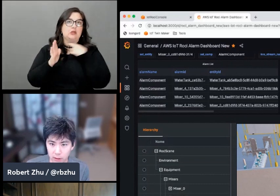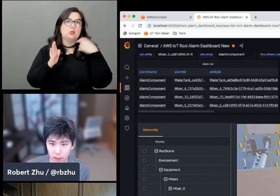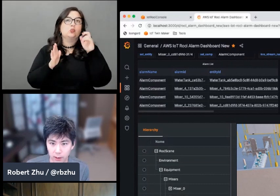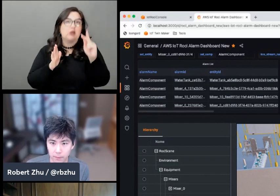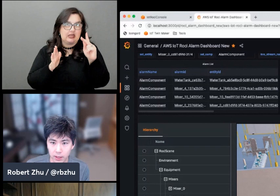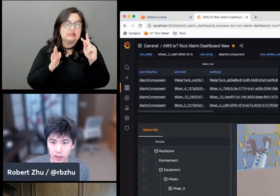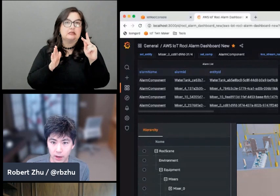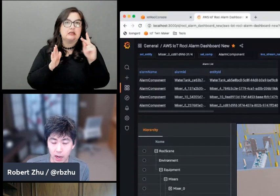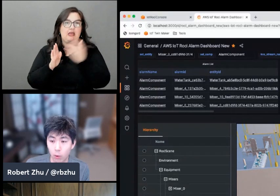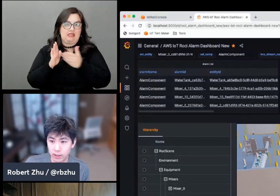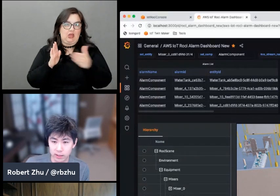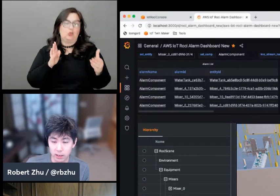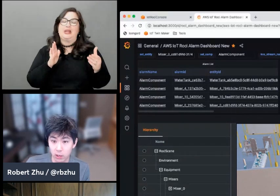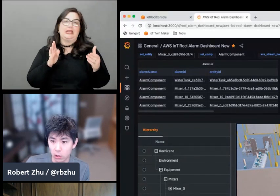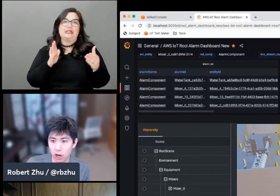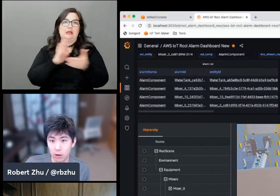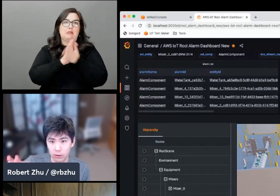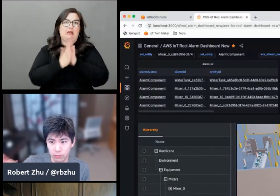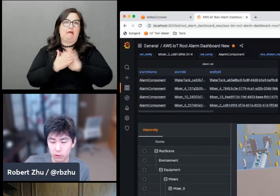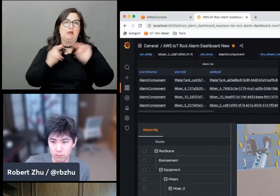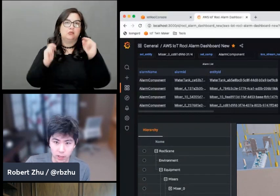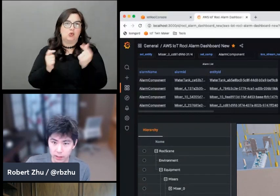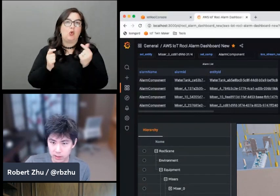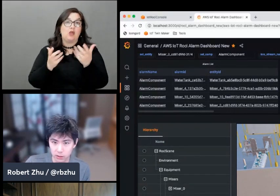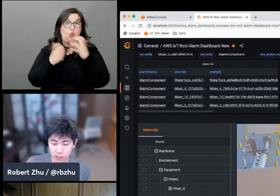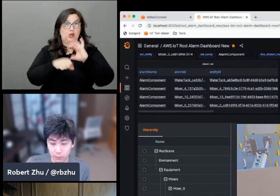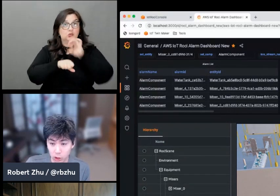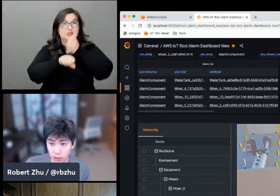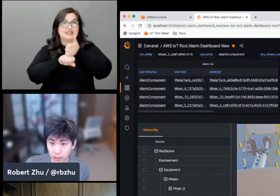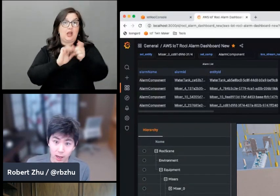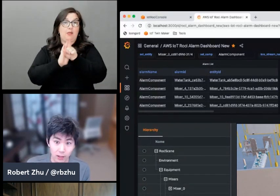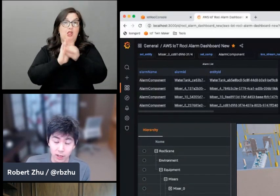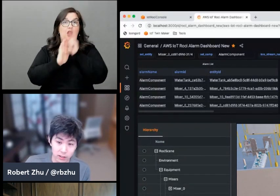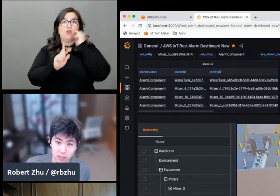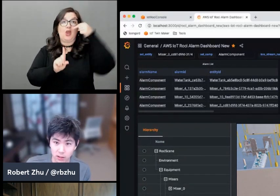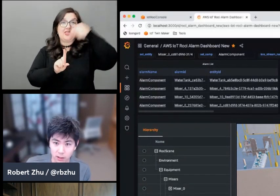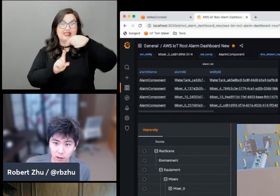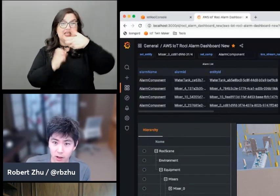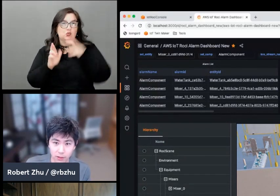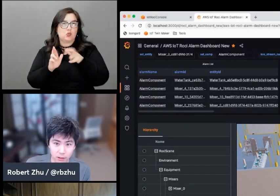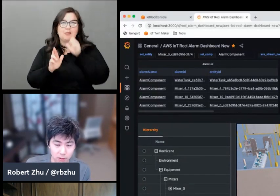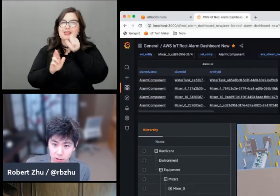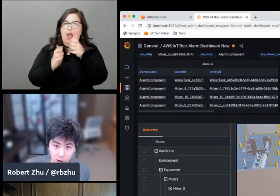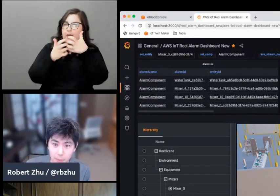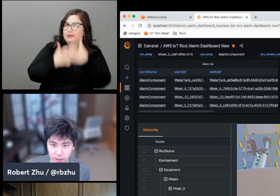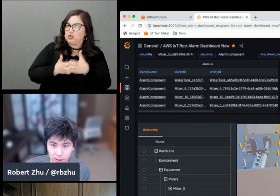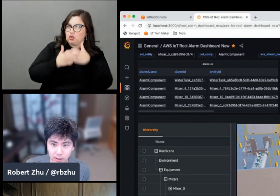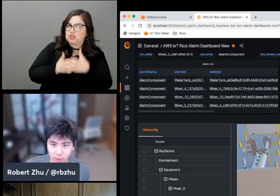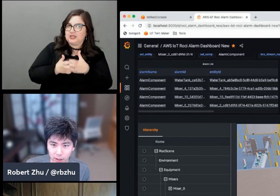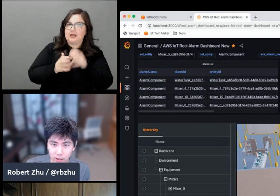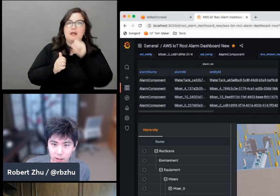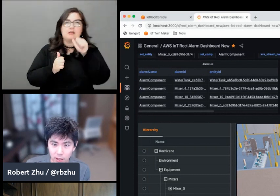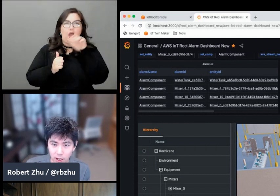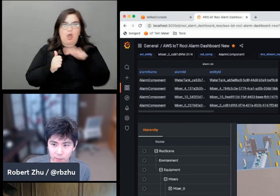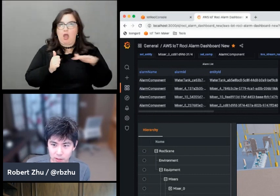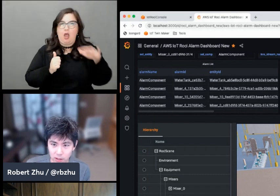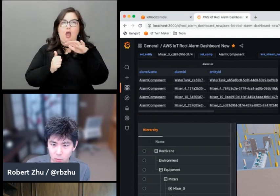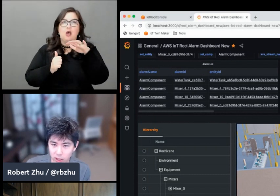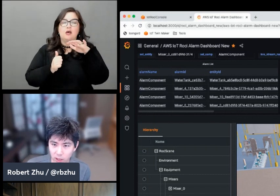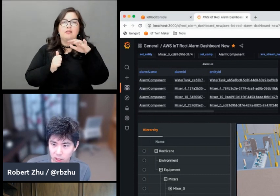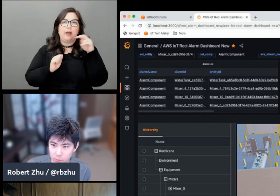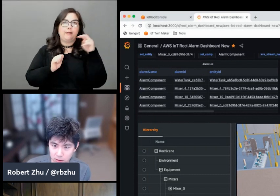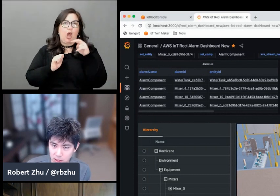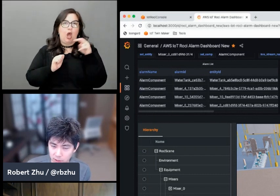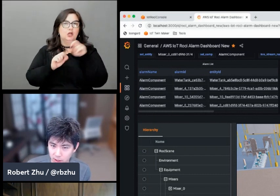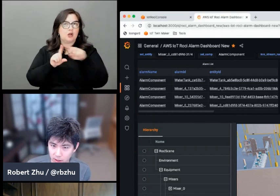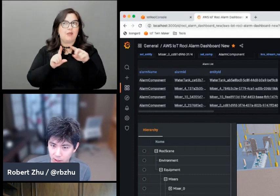spoiling. And I want to set an alarm on the room, not necessarily in a machine, and not necessarily on the thermometer, right? Is there a